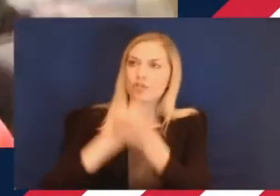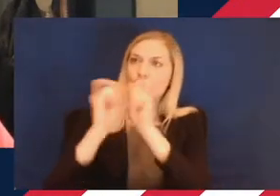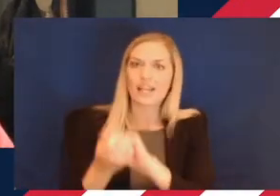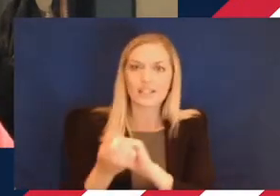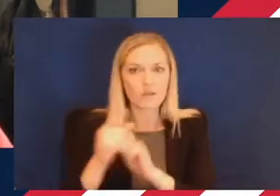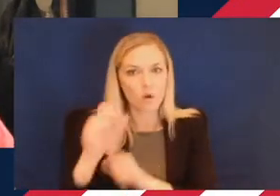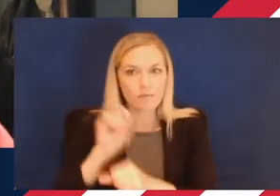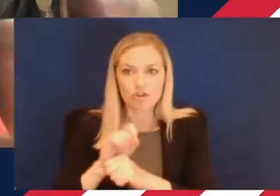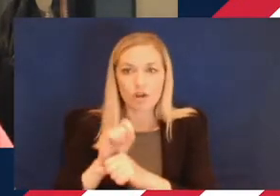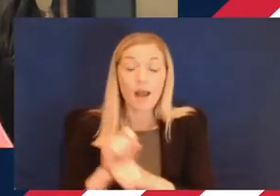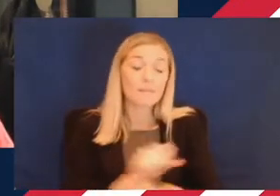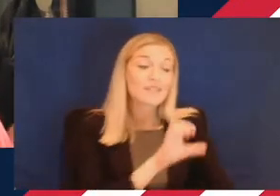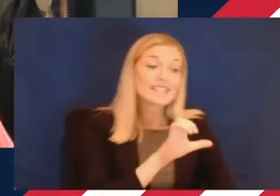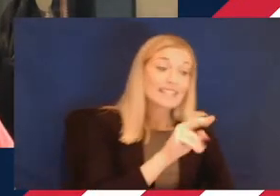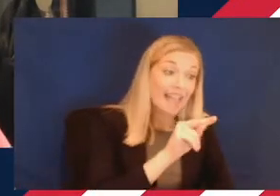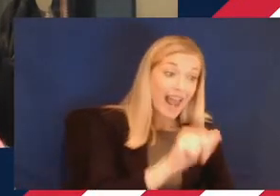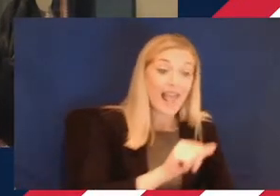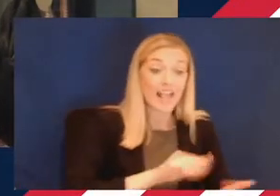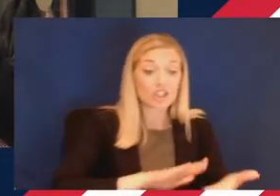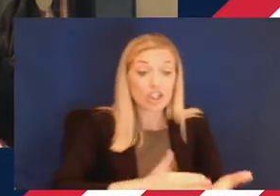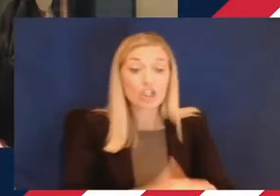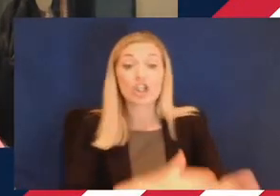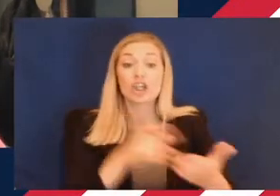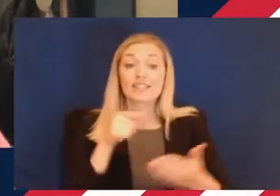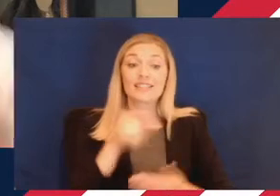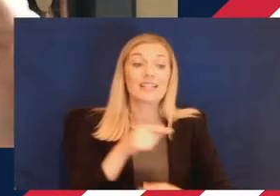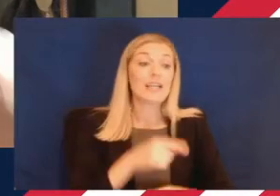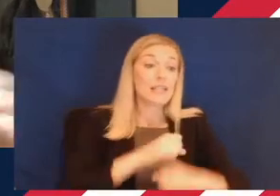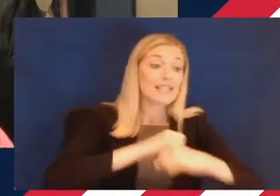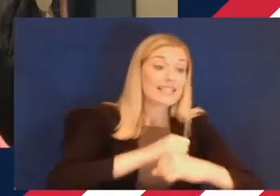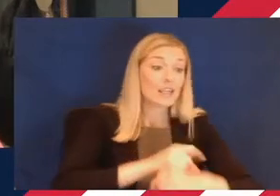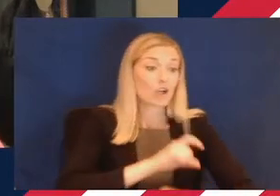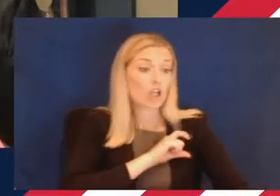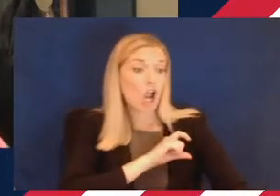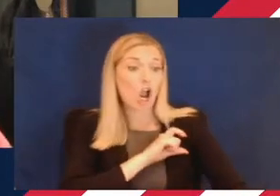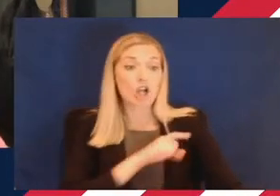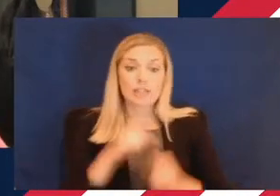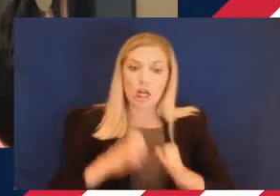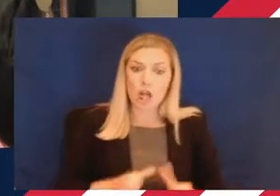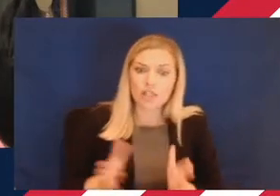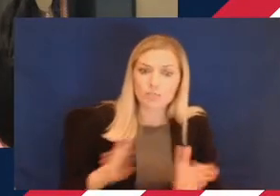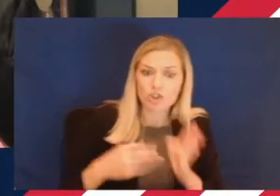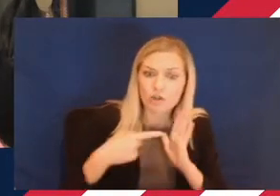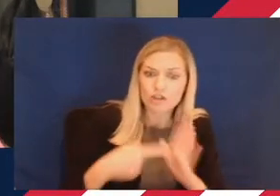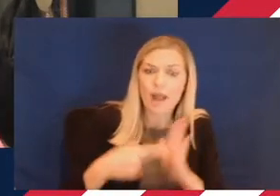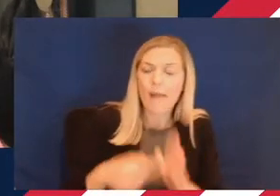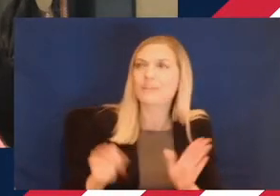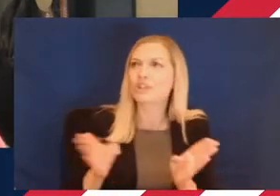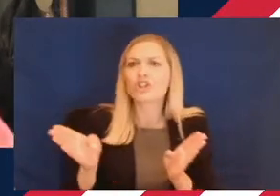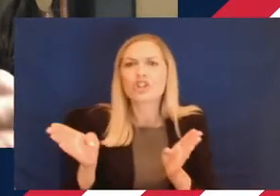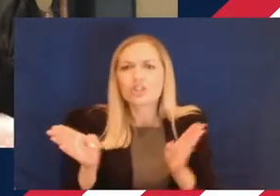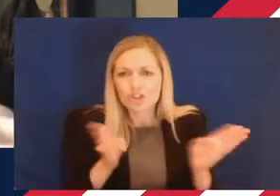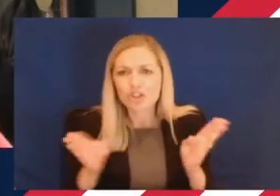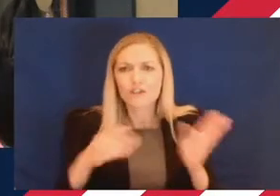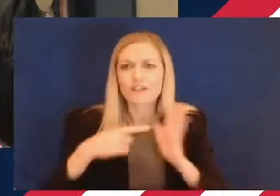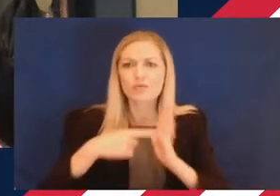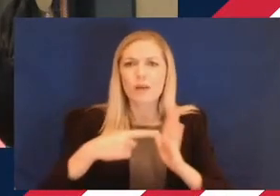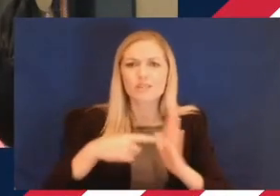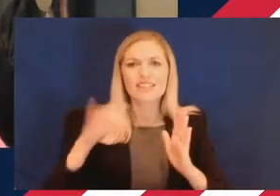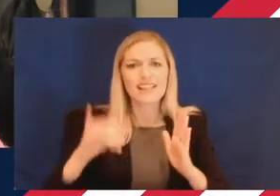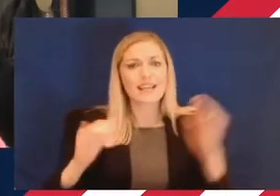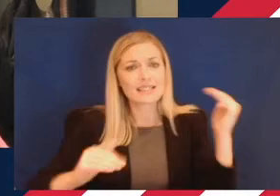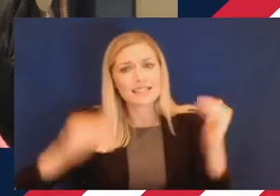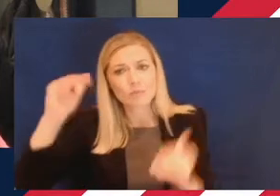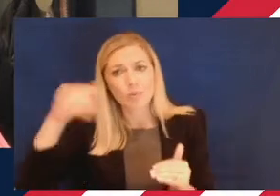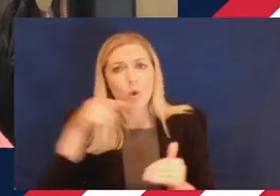the janitors and the housekeepers, the security guards and the customer service reps, the service sector jobs that disproportionately employ people of color, the service sector jobs